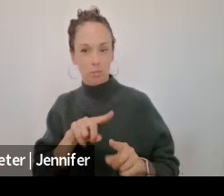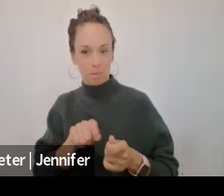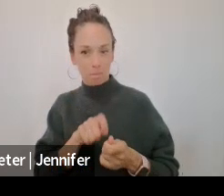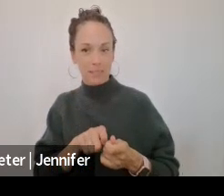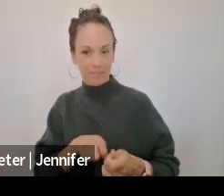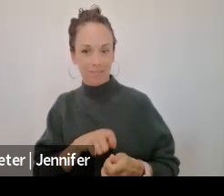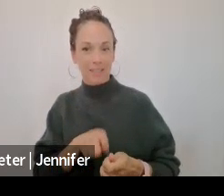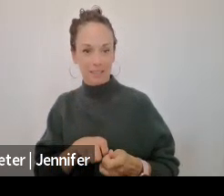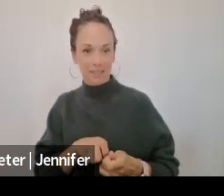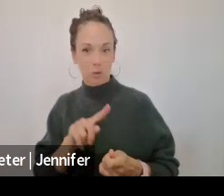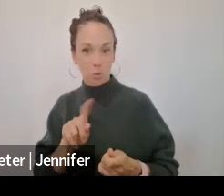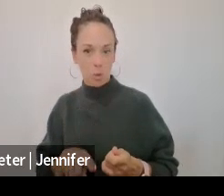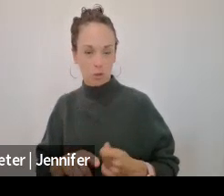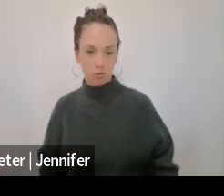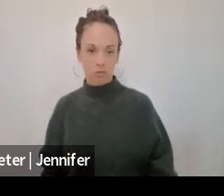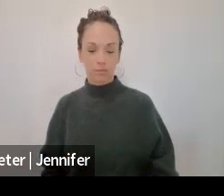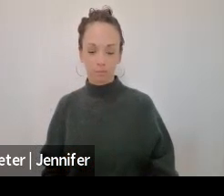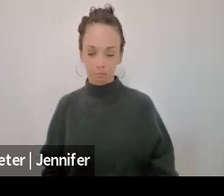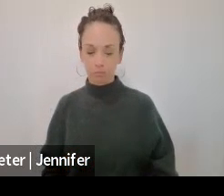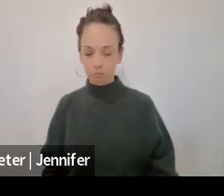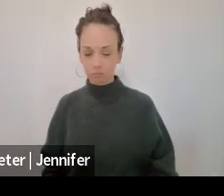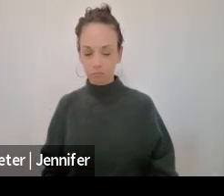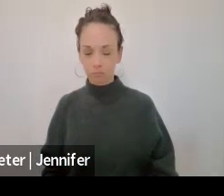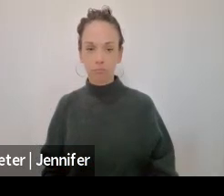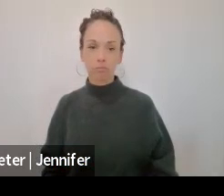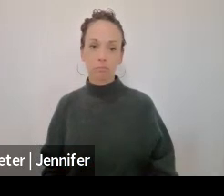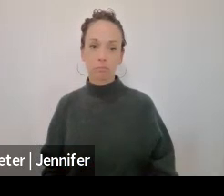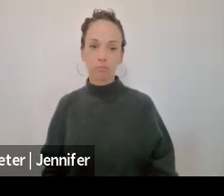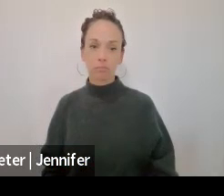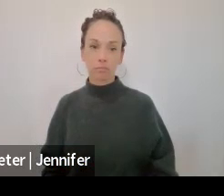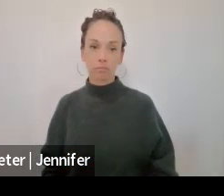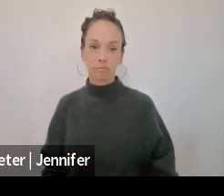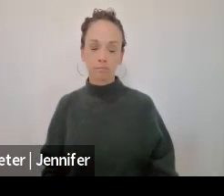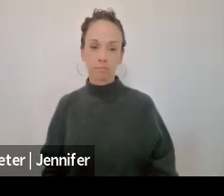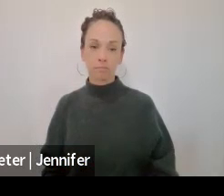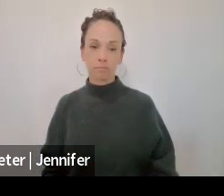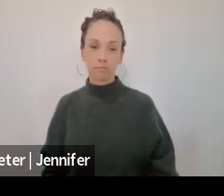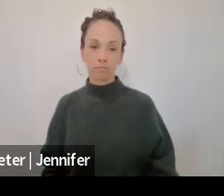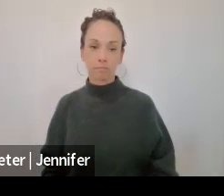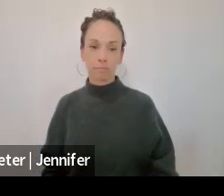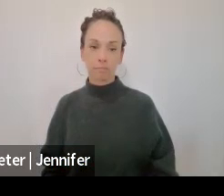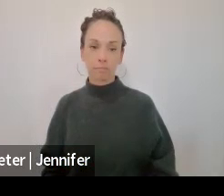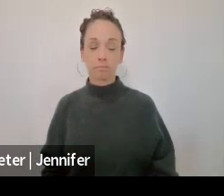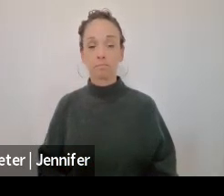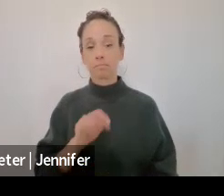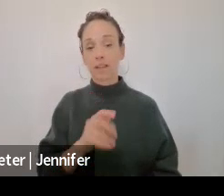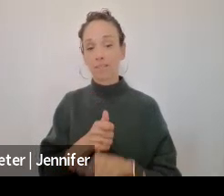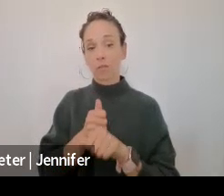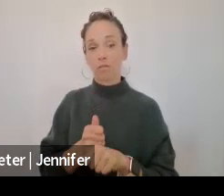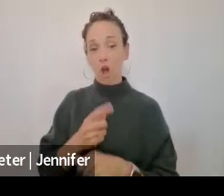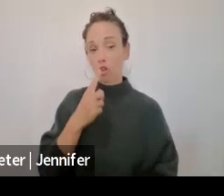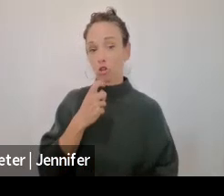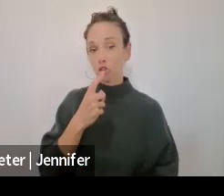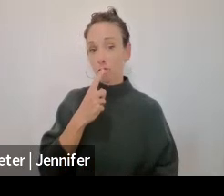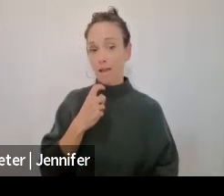items. Then, as we see with this student, since the student is at risk, if we follow the red arrow in